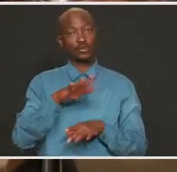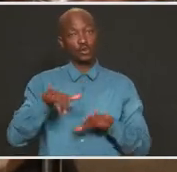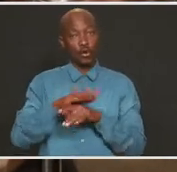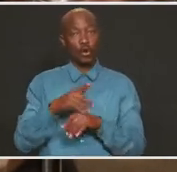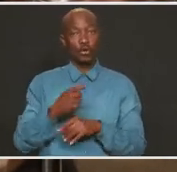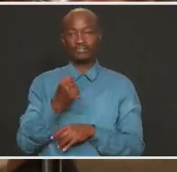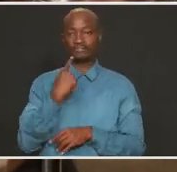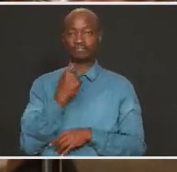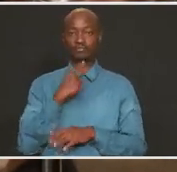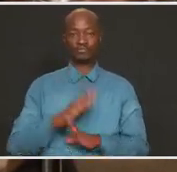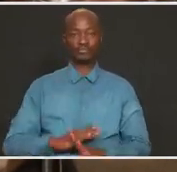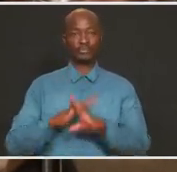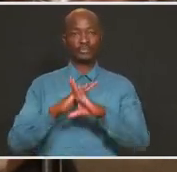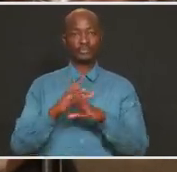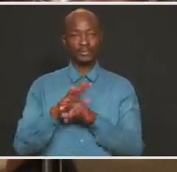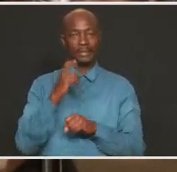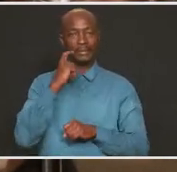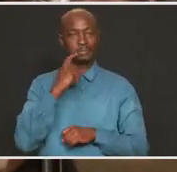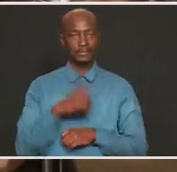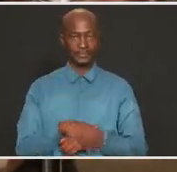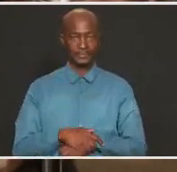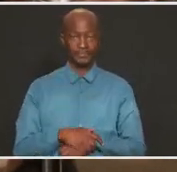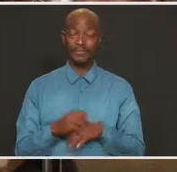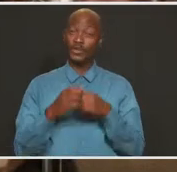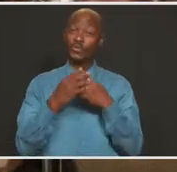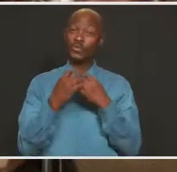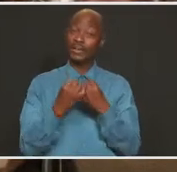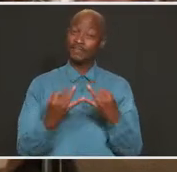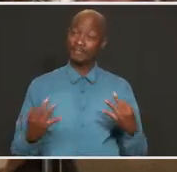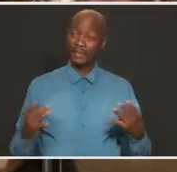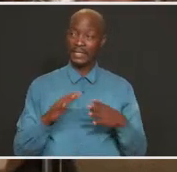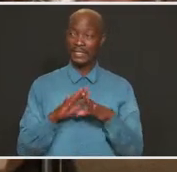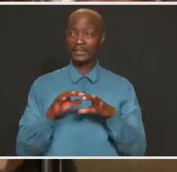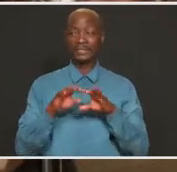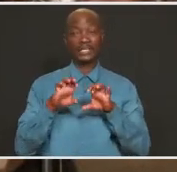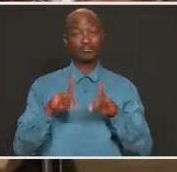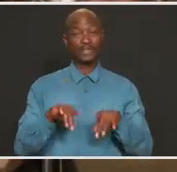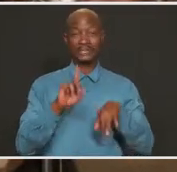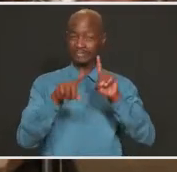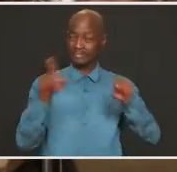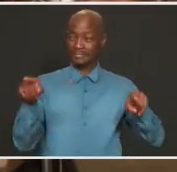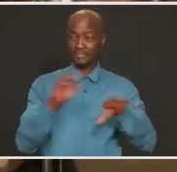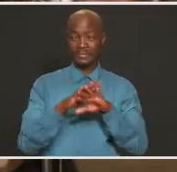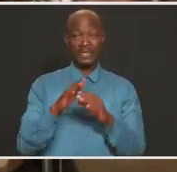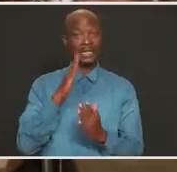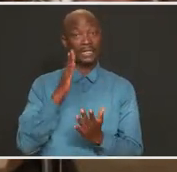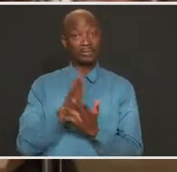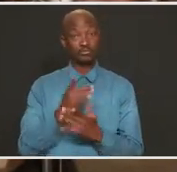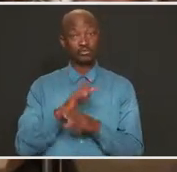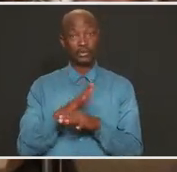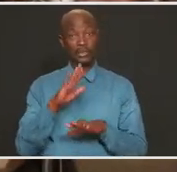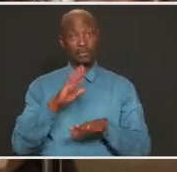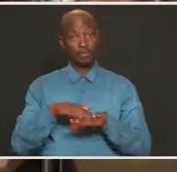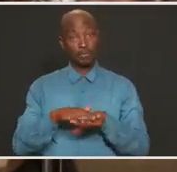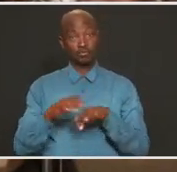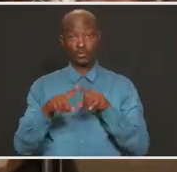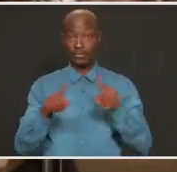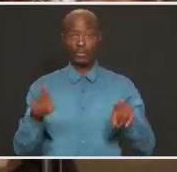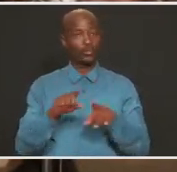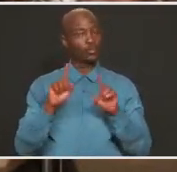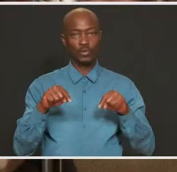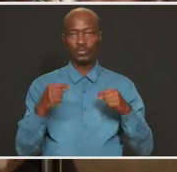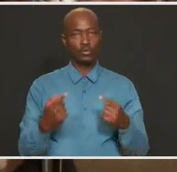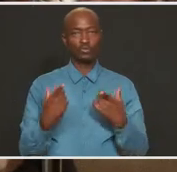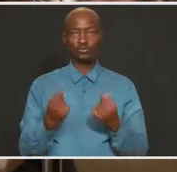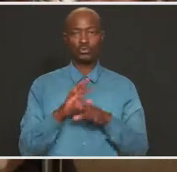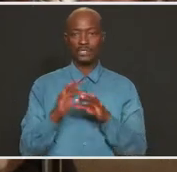we have many Educators with us today and I'm sure that many of most of them would not do this